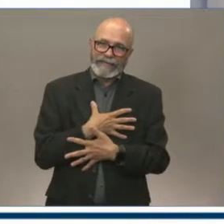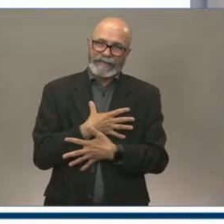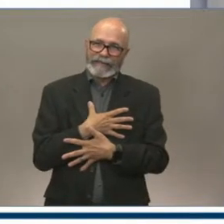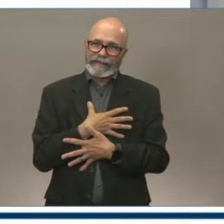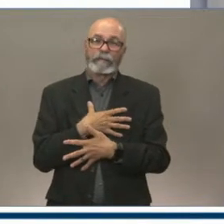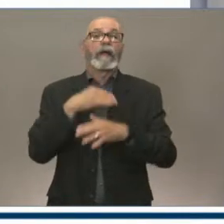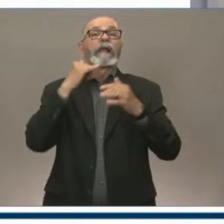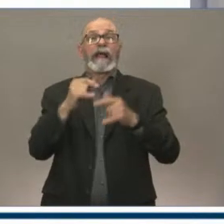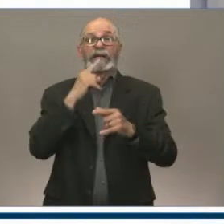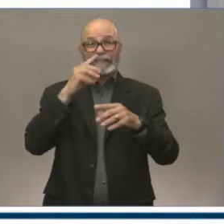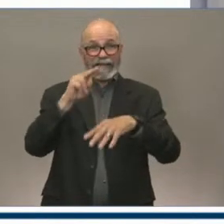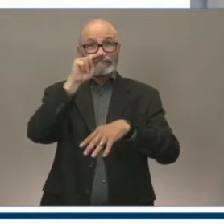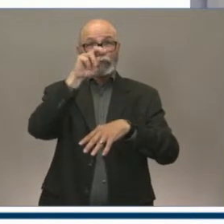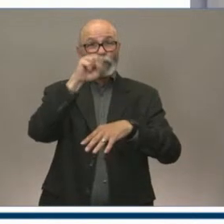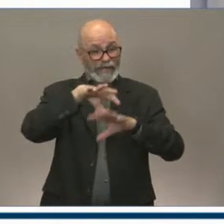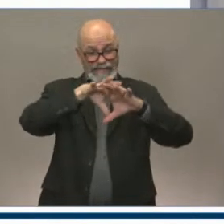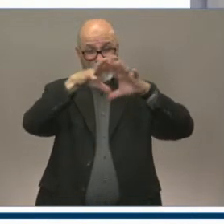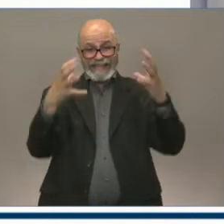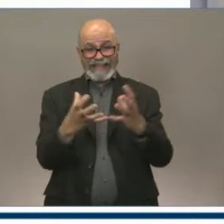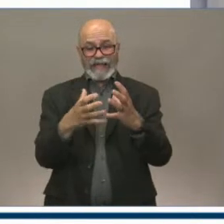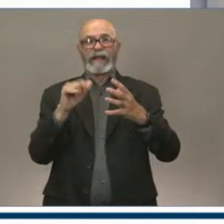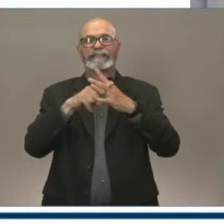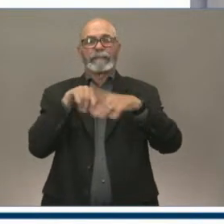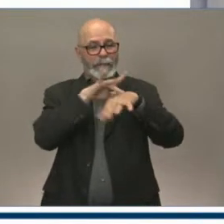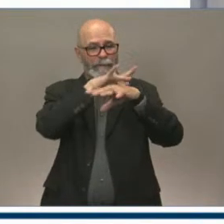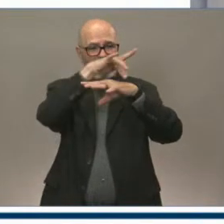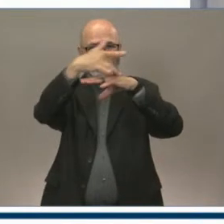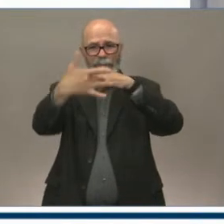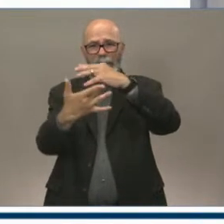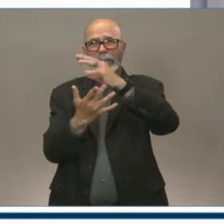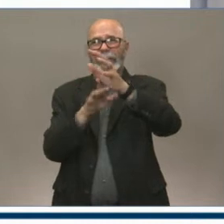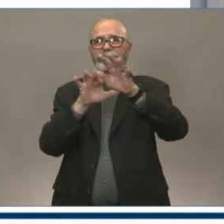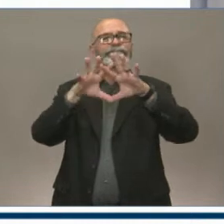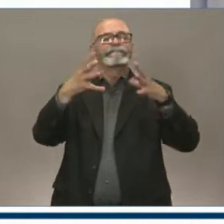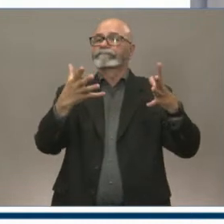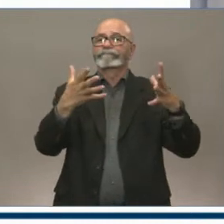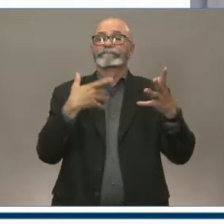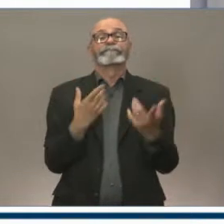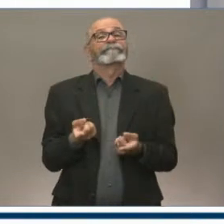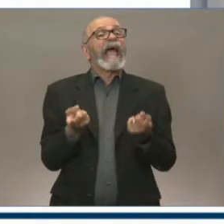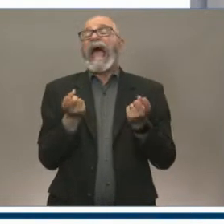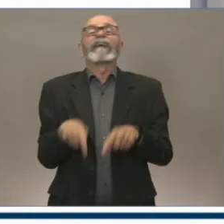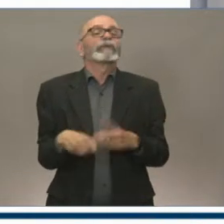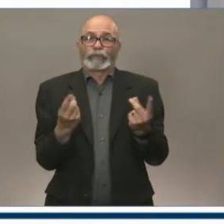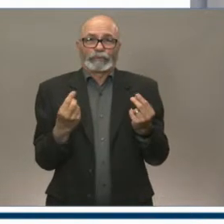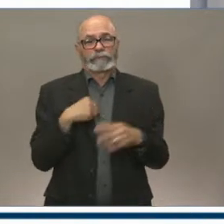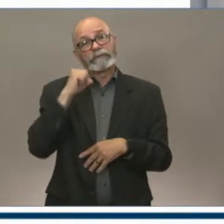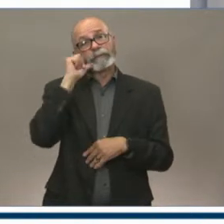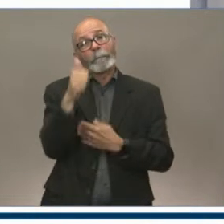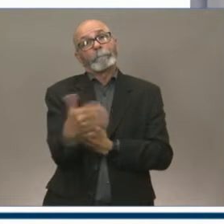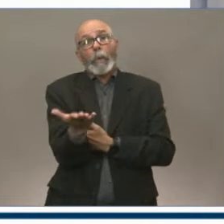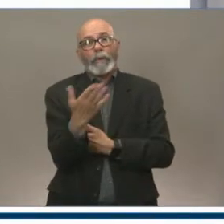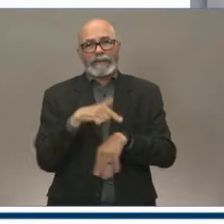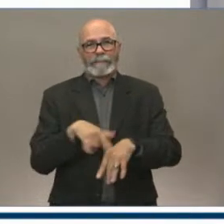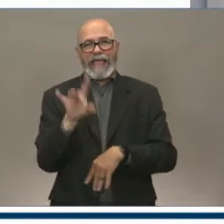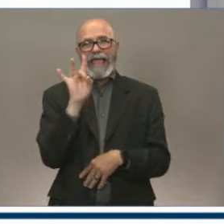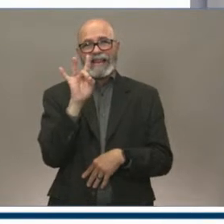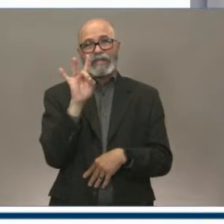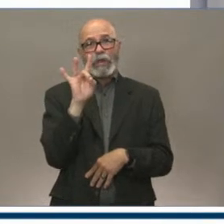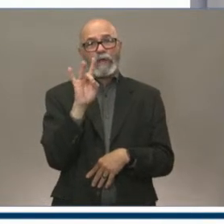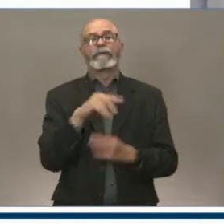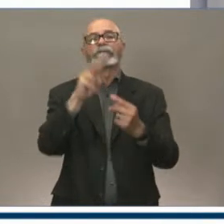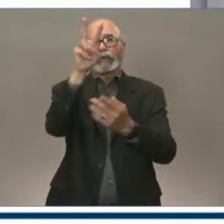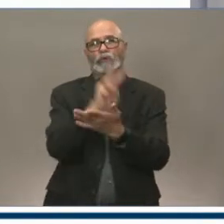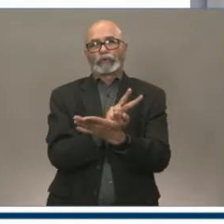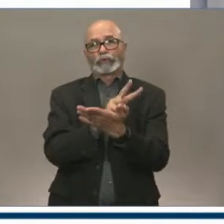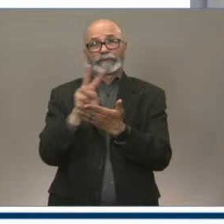down. That's why we have to. Effective 8 a.m. tomorrow for the next 2 weeks, we are announcing a province-wide